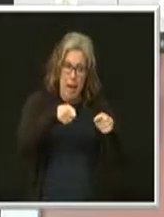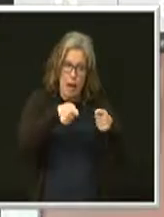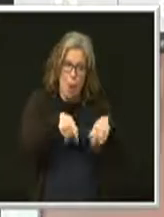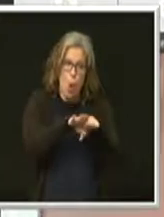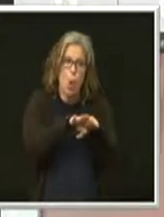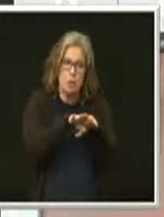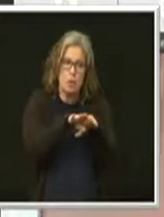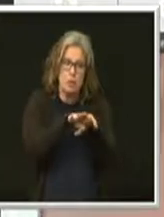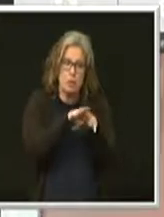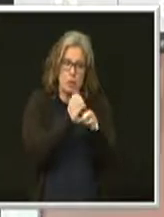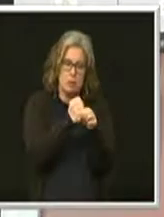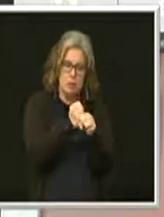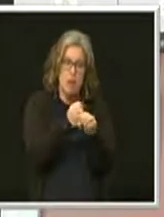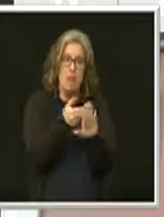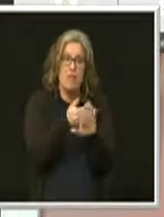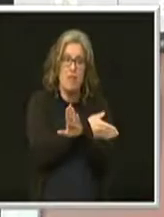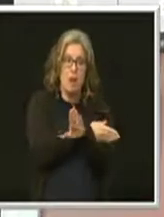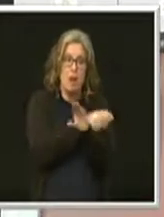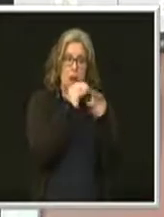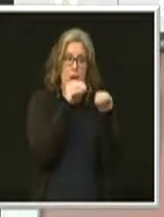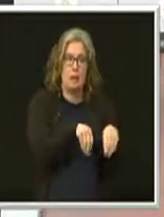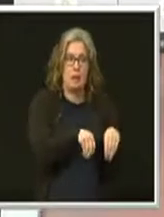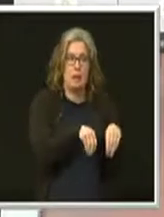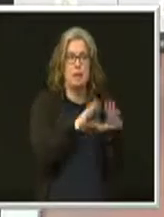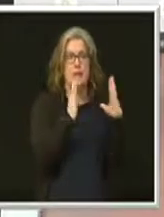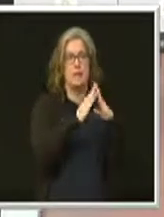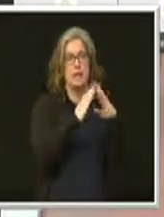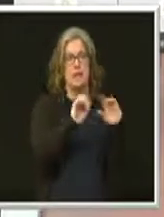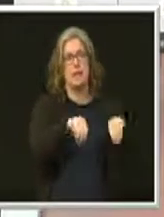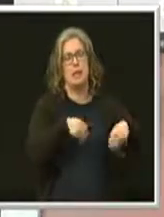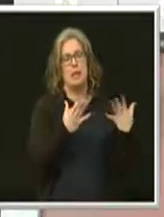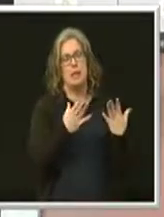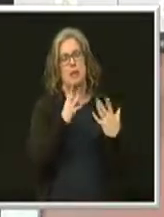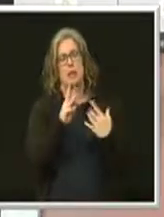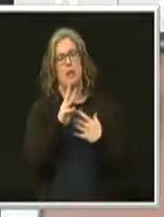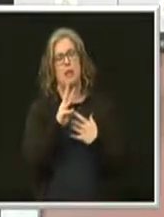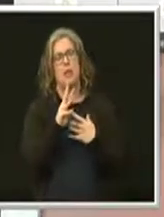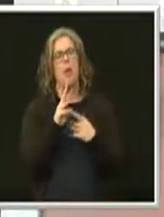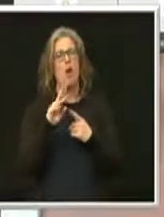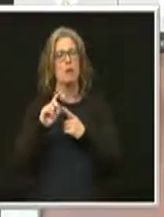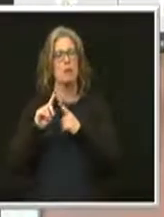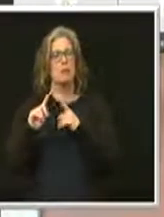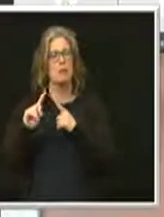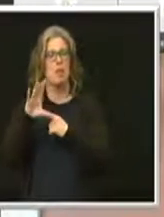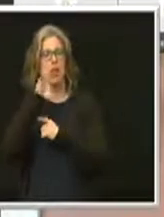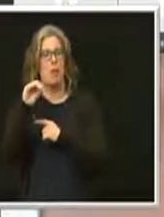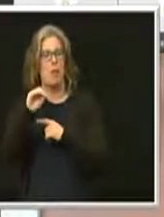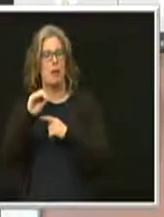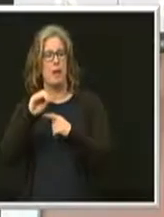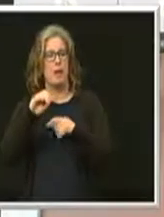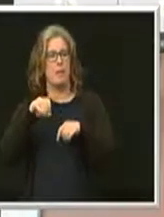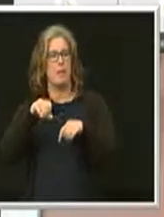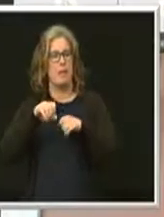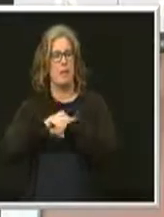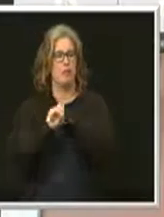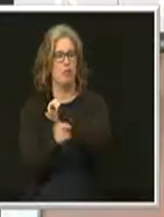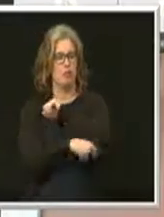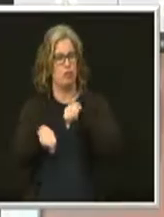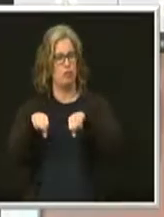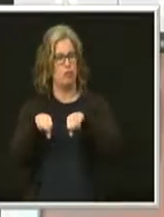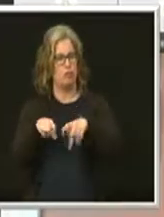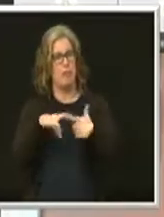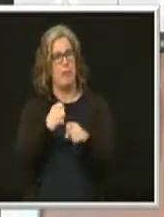closed before being placed inside city-issued or waste hauler-issued garbage carts. Okay, so